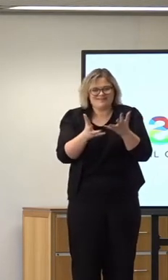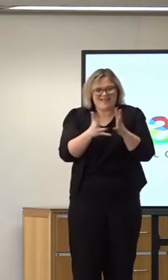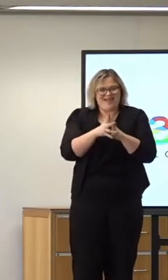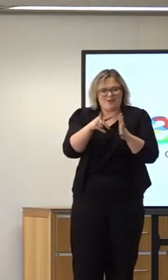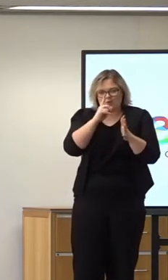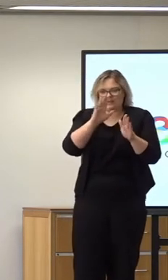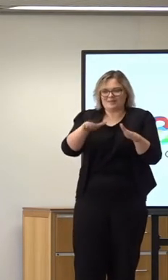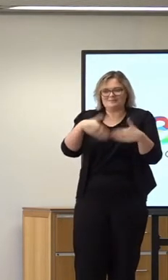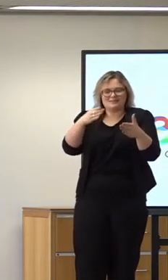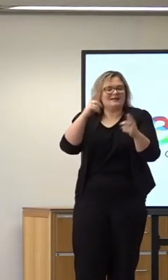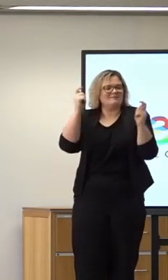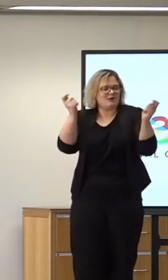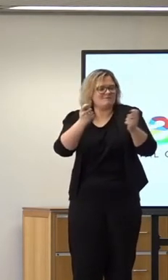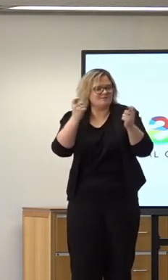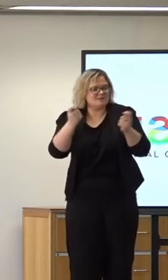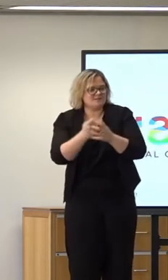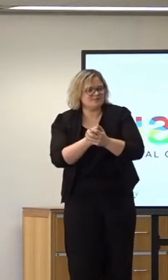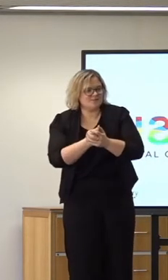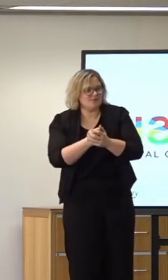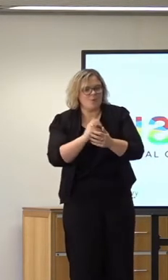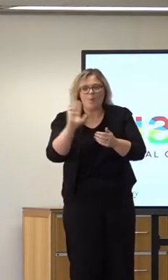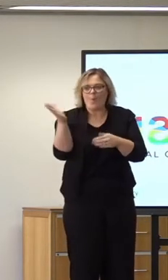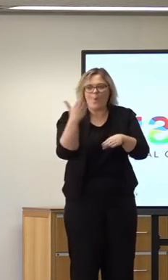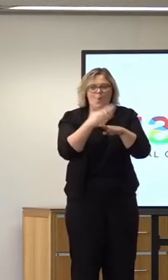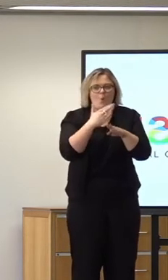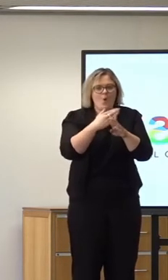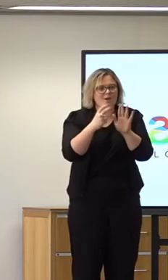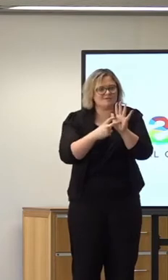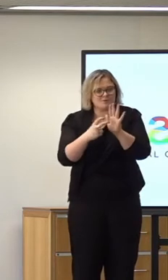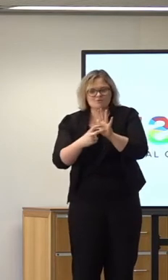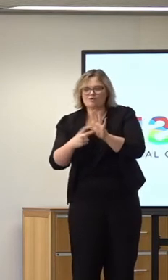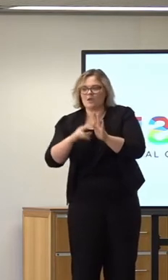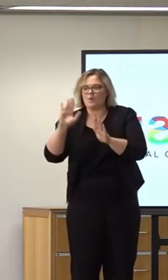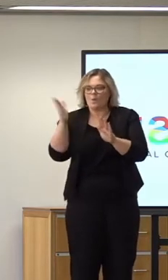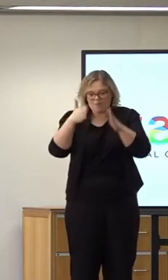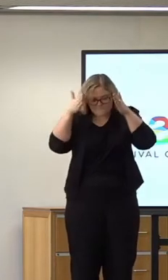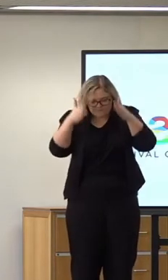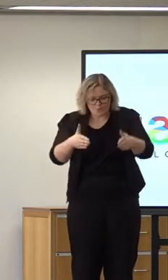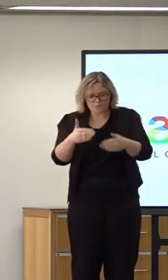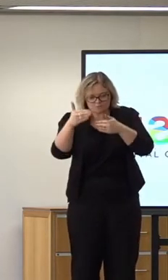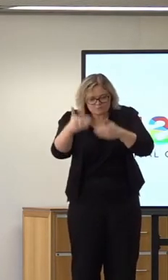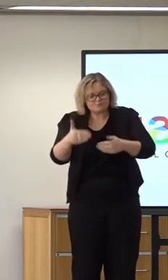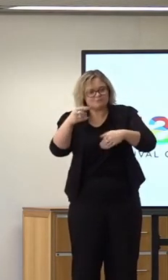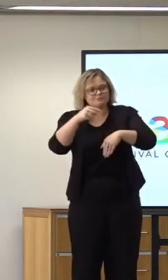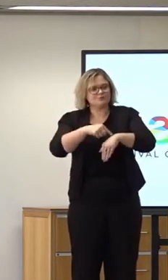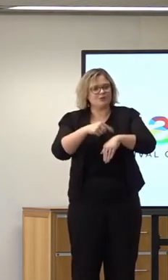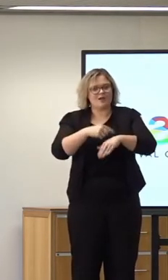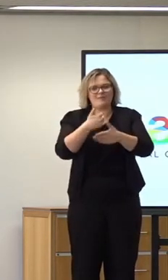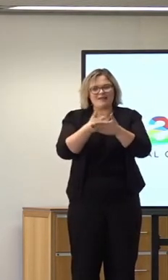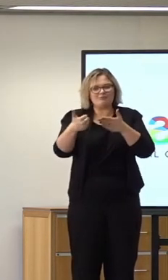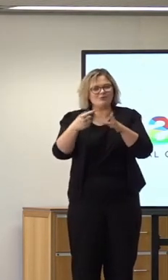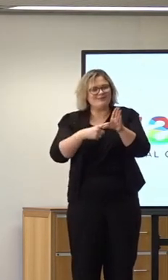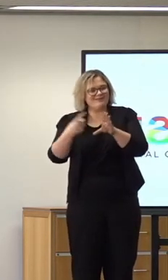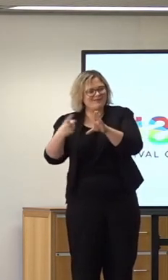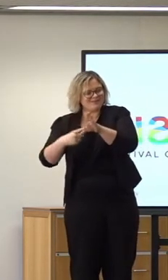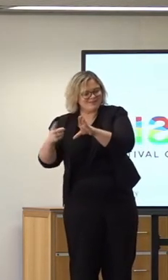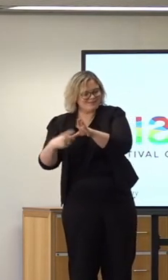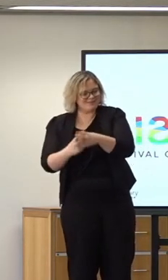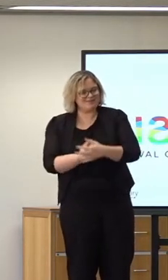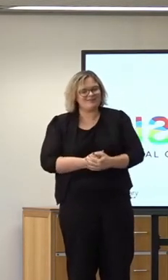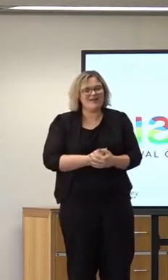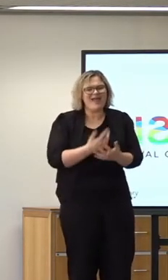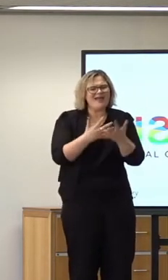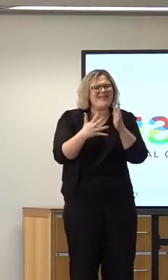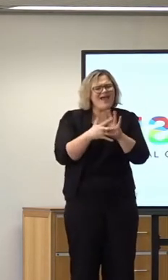a festival. So when all of your work is concentrated in a particular point of the year, and how